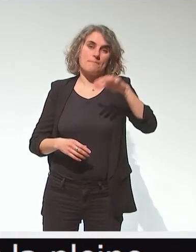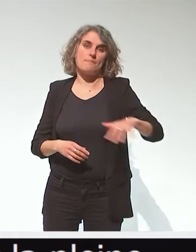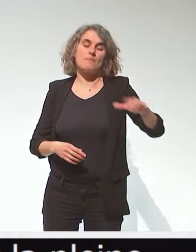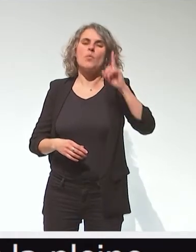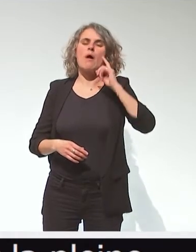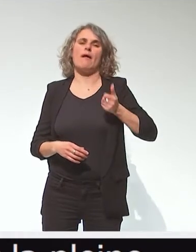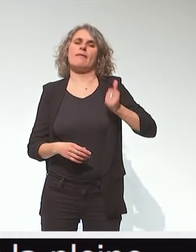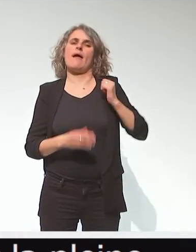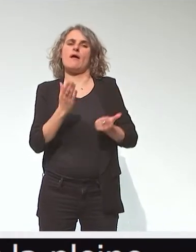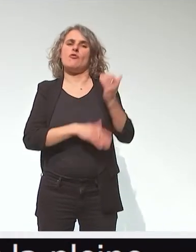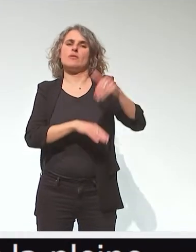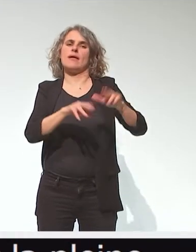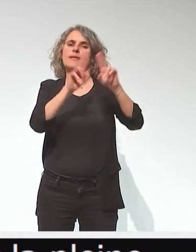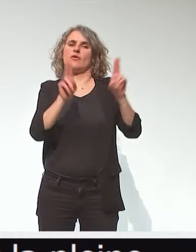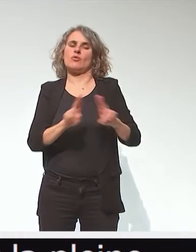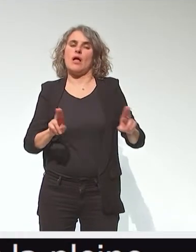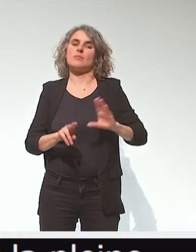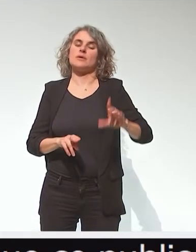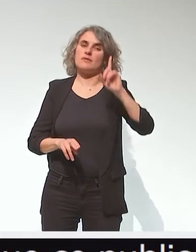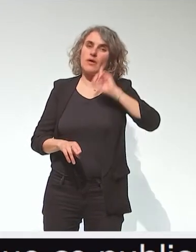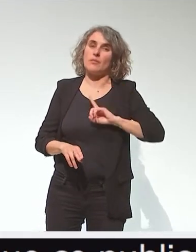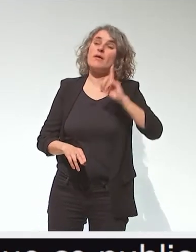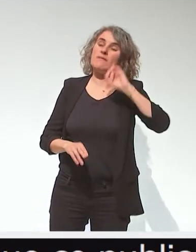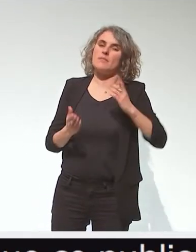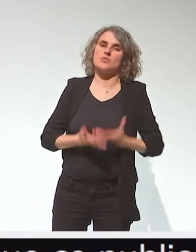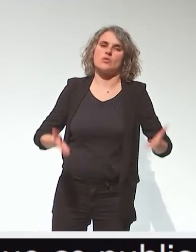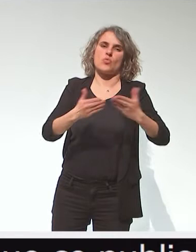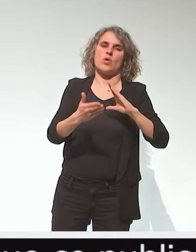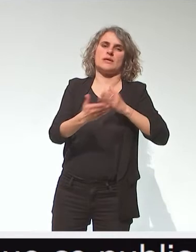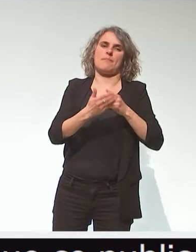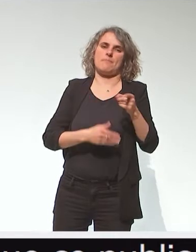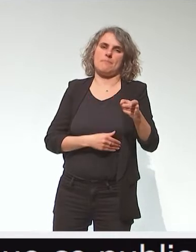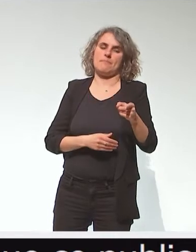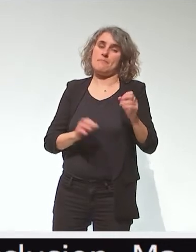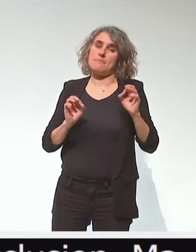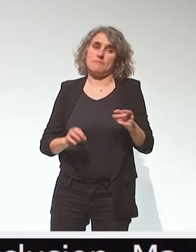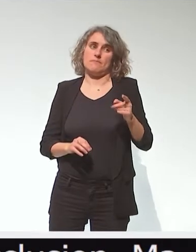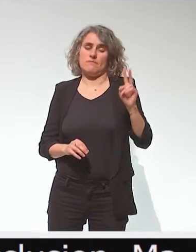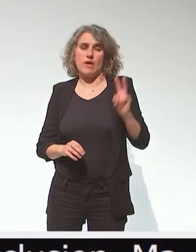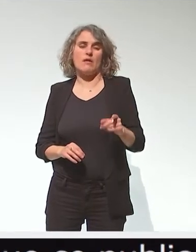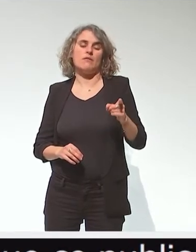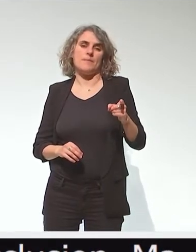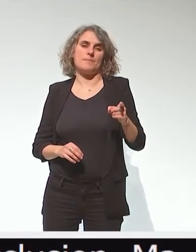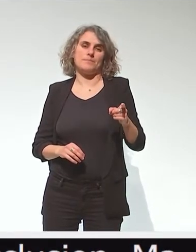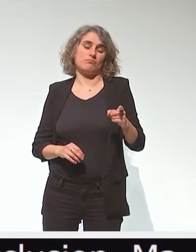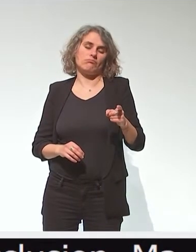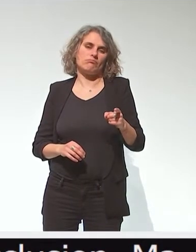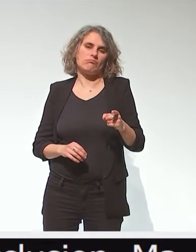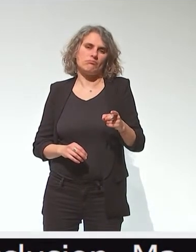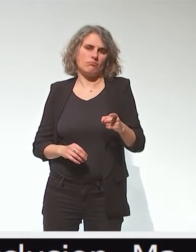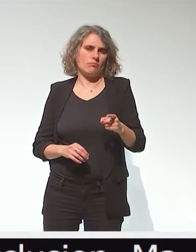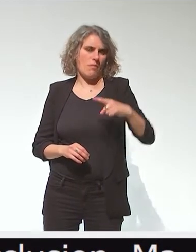yesterday that we celebrated the International Women's Day. There are also women who are